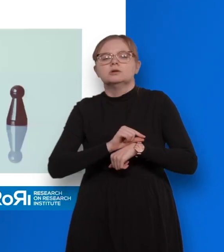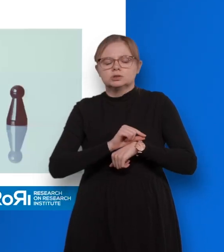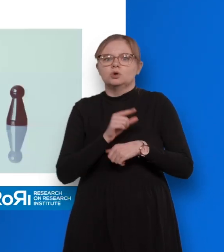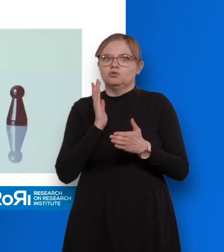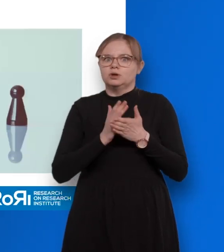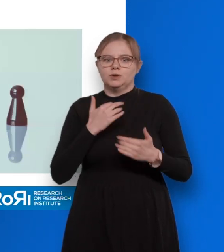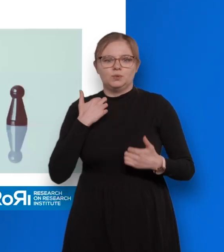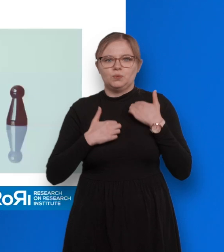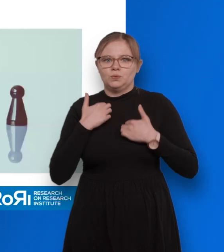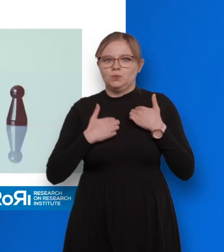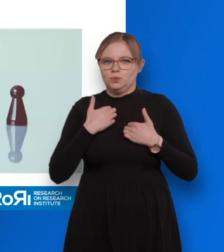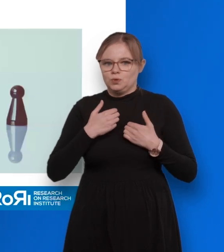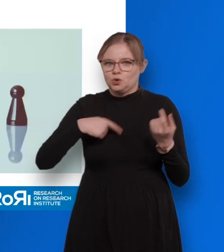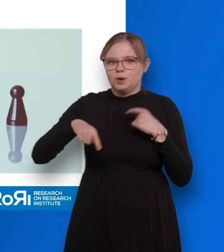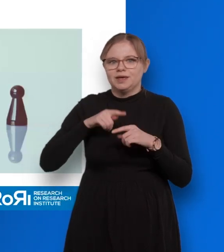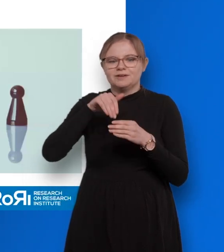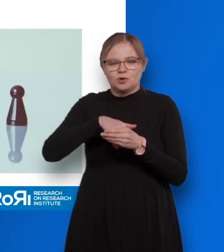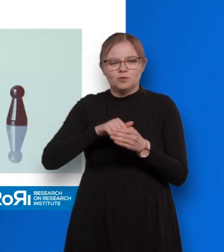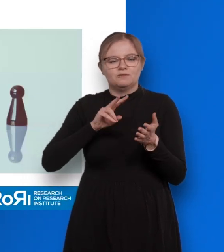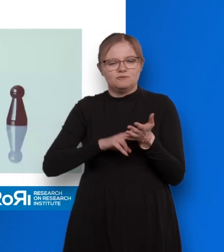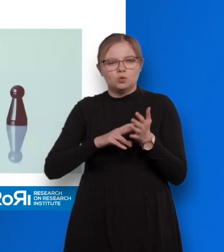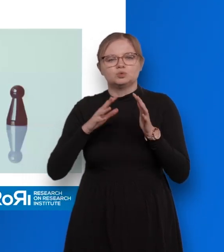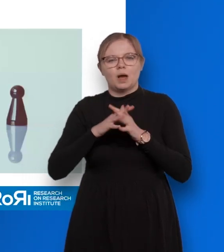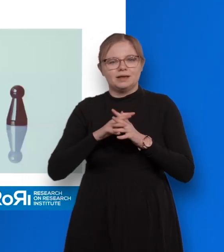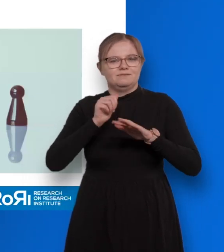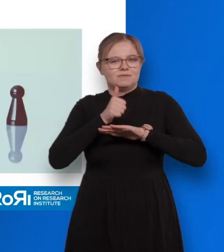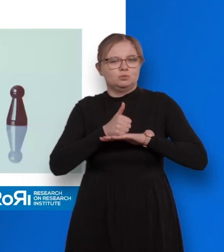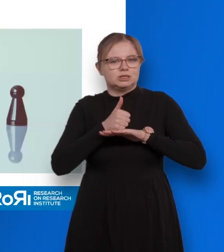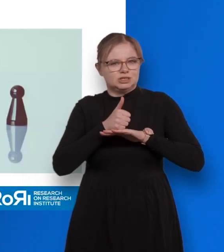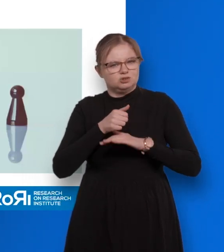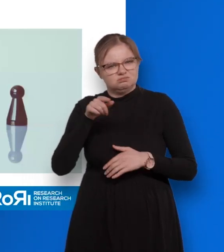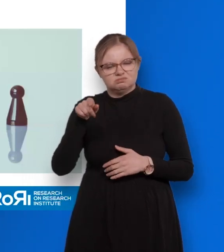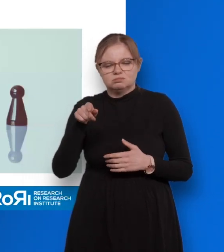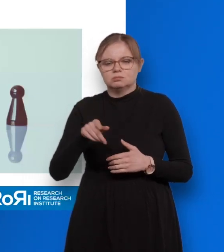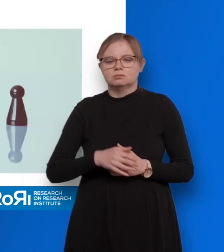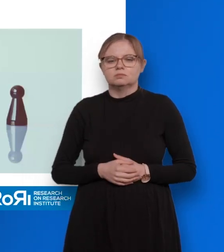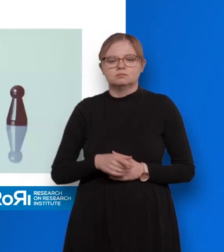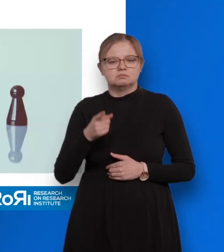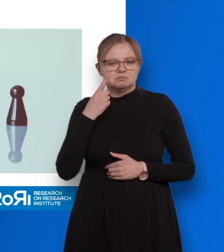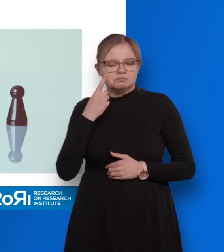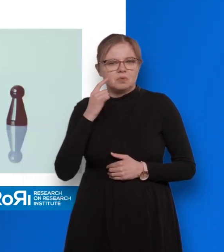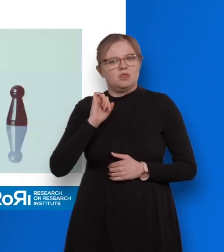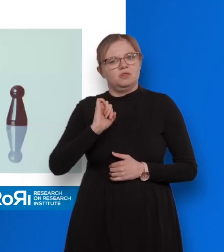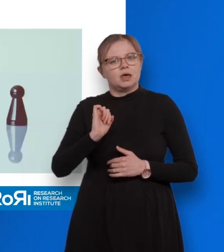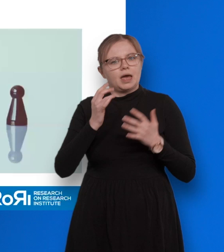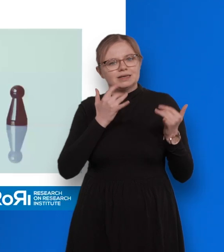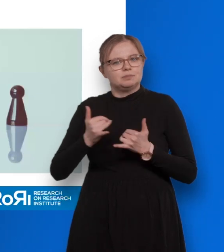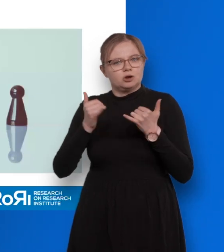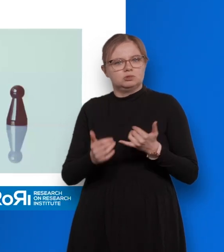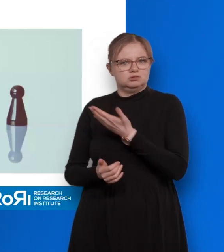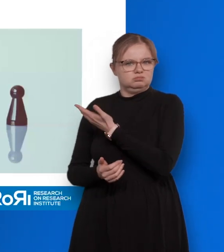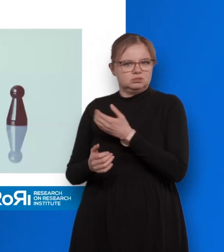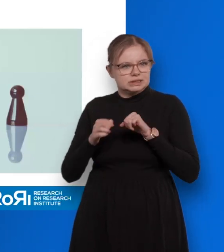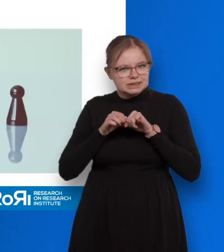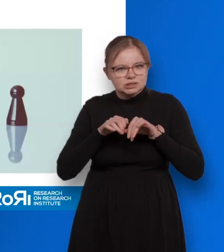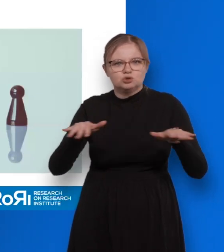1 minute. So really excited to be involved with the Volkswagen Foundation. They're doing an experiment on distributed peer review. Distributed peer